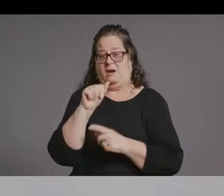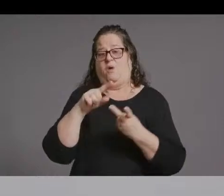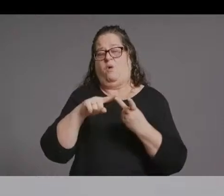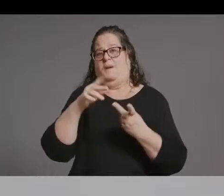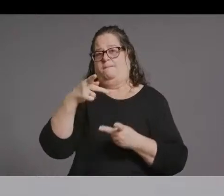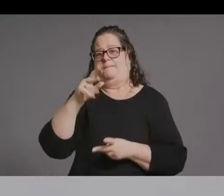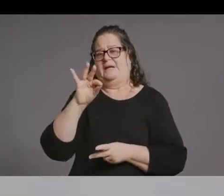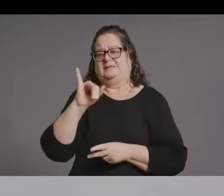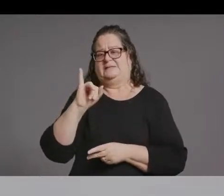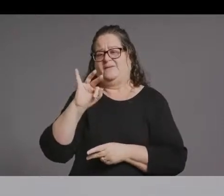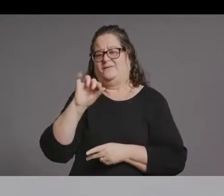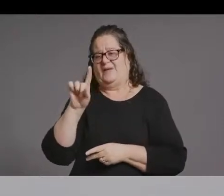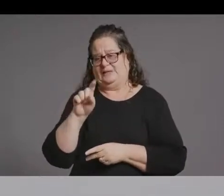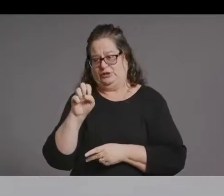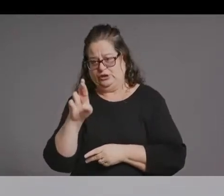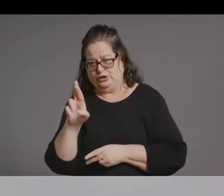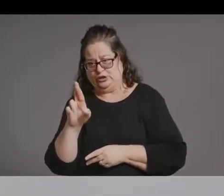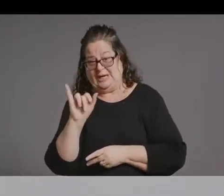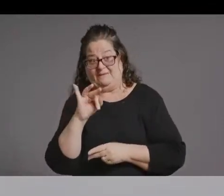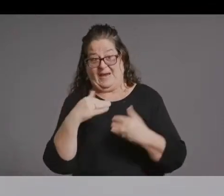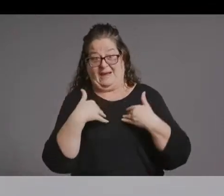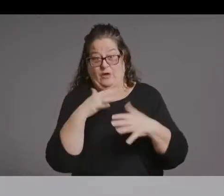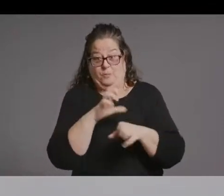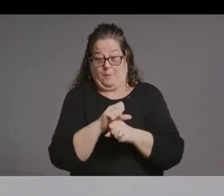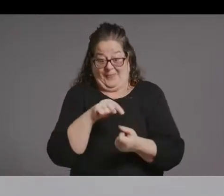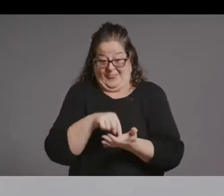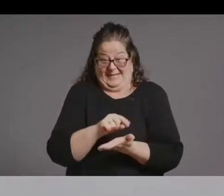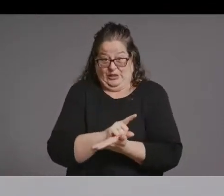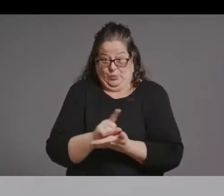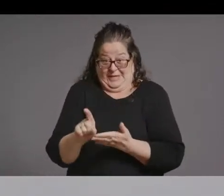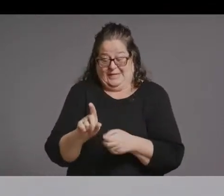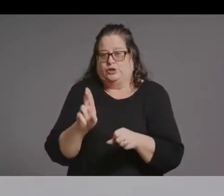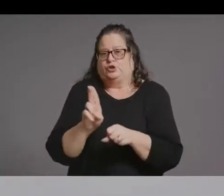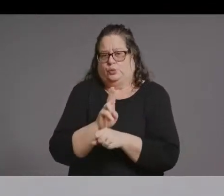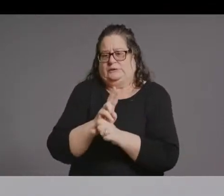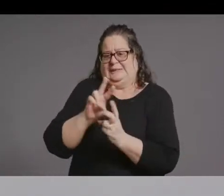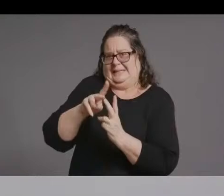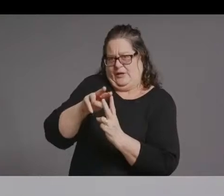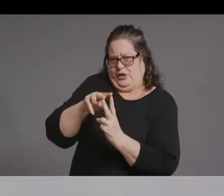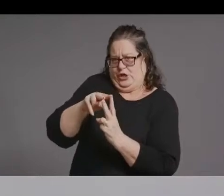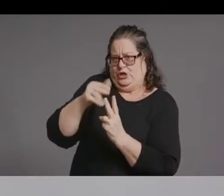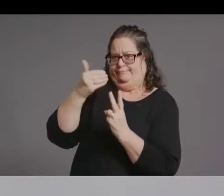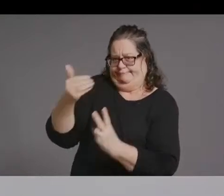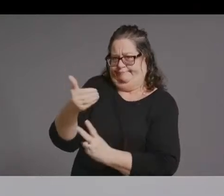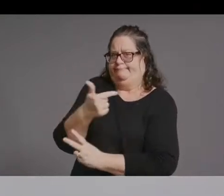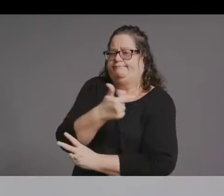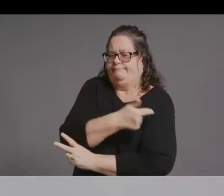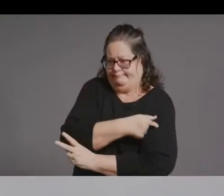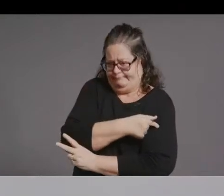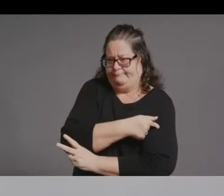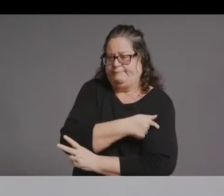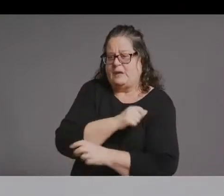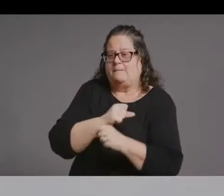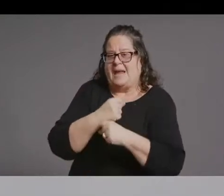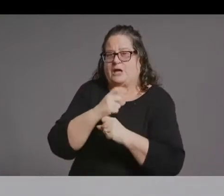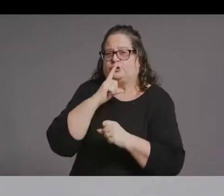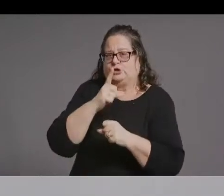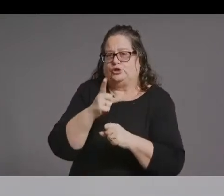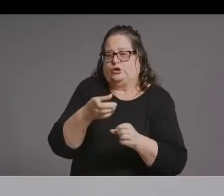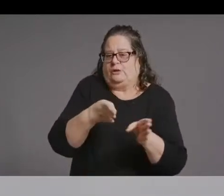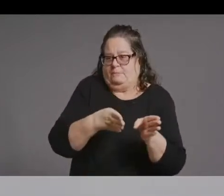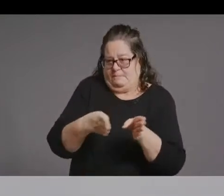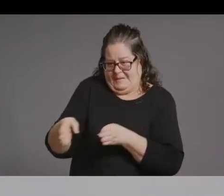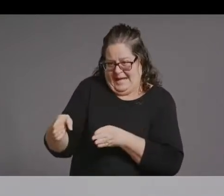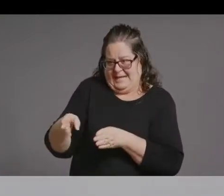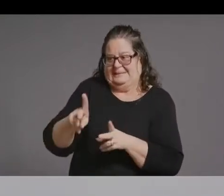vaccinated. But it places a barrier for getting that second dose so that they're fully vaccinated. And that's always a concern. And I think